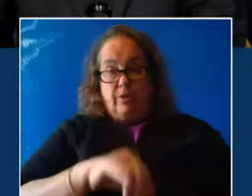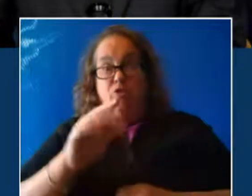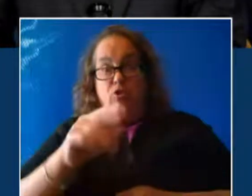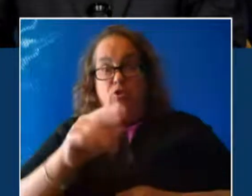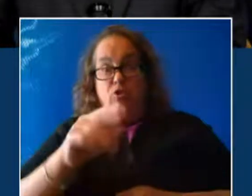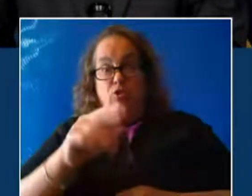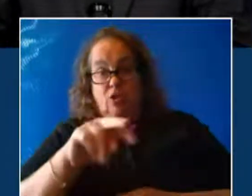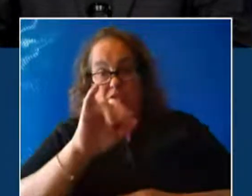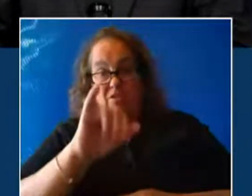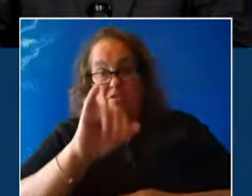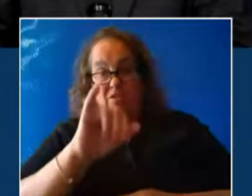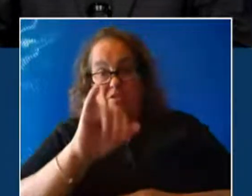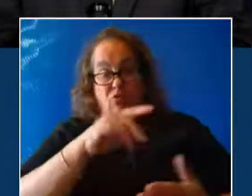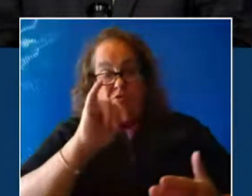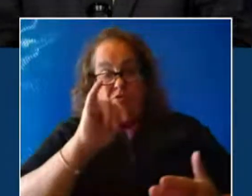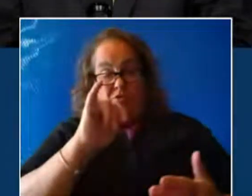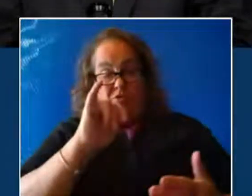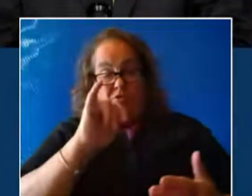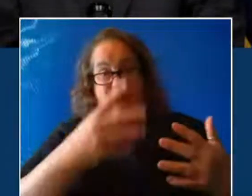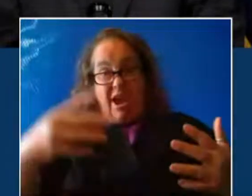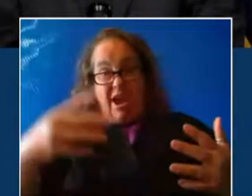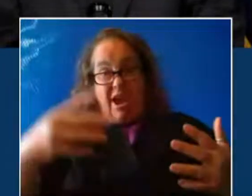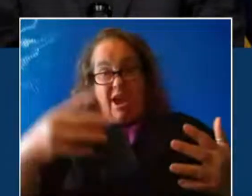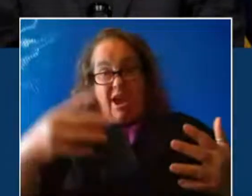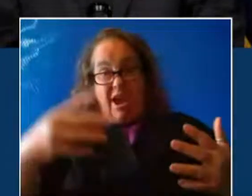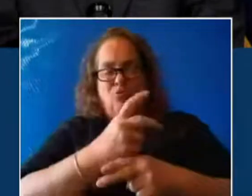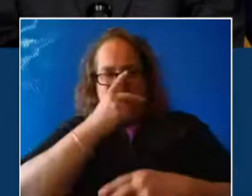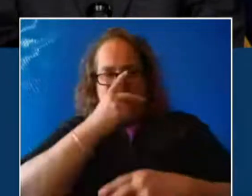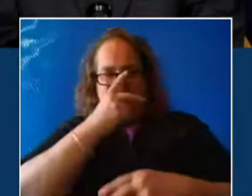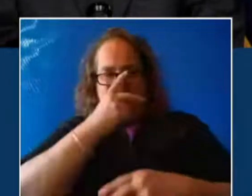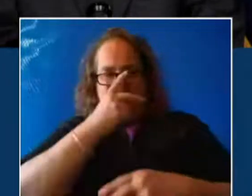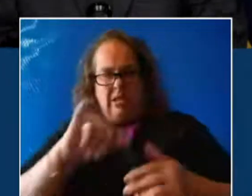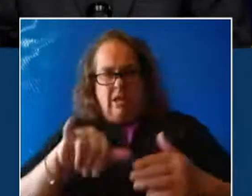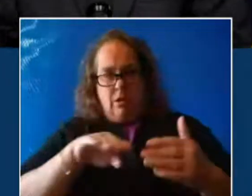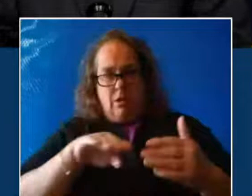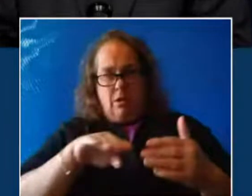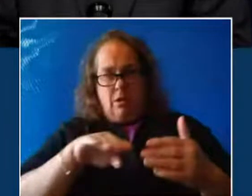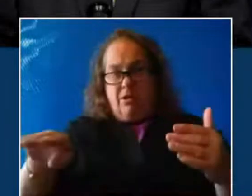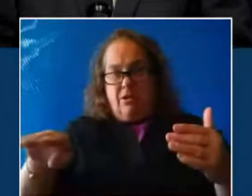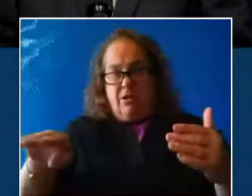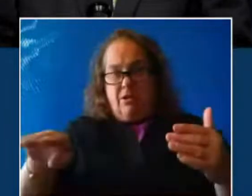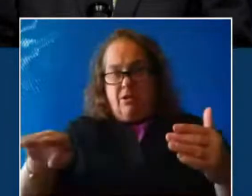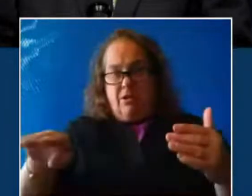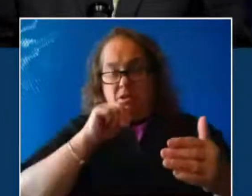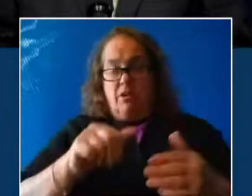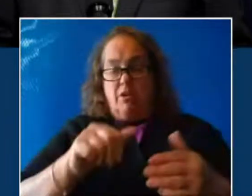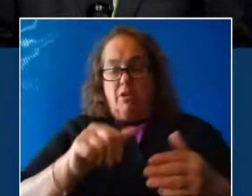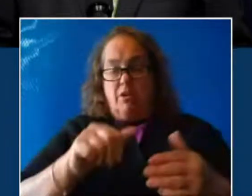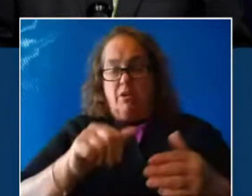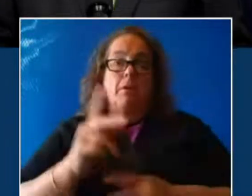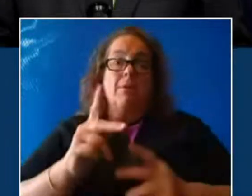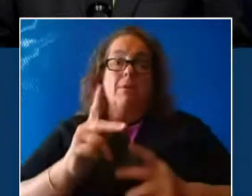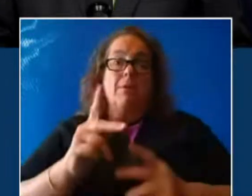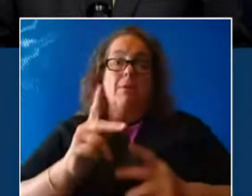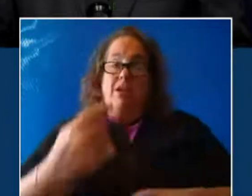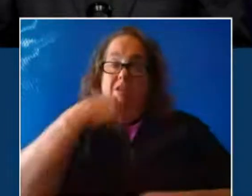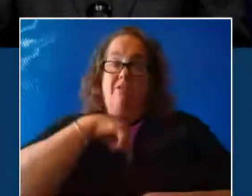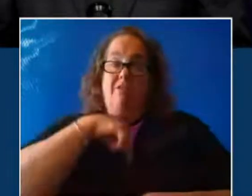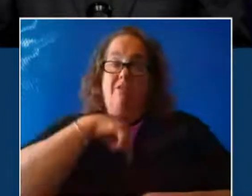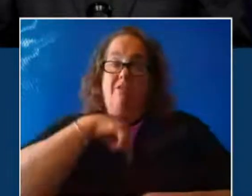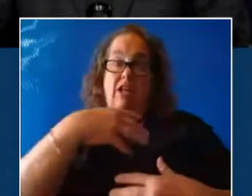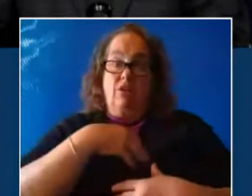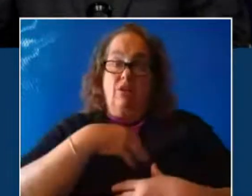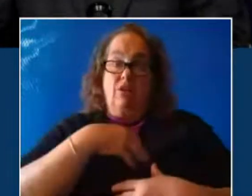beginning of another increase. COVID patients on a ventilator, here we see more of that